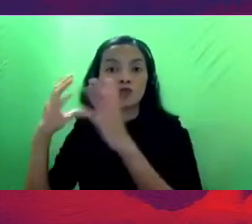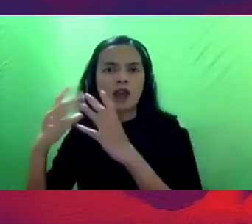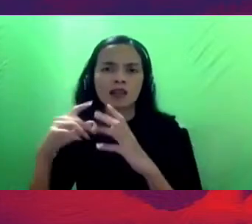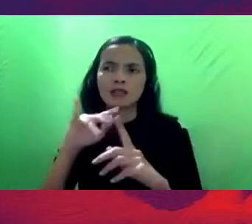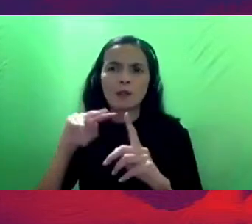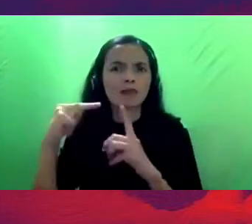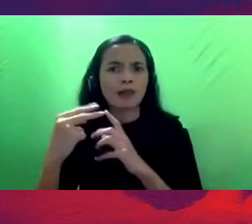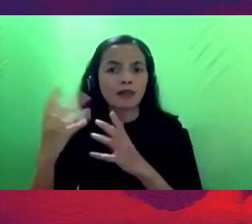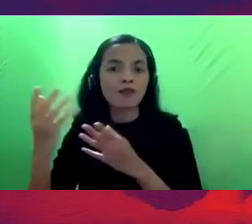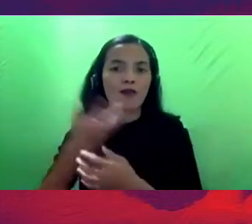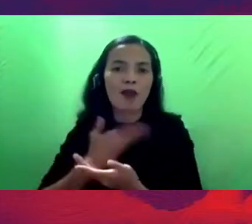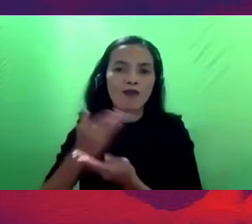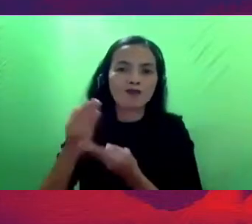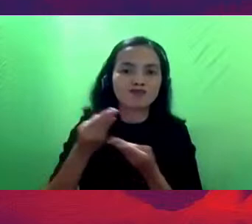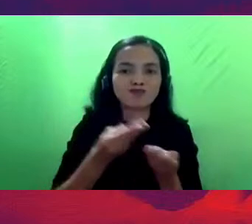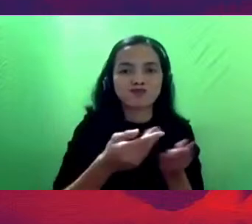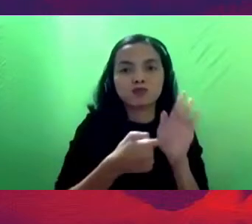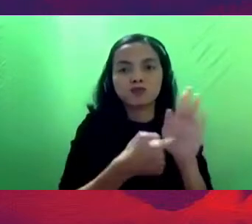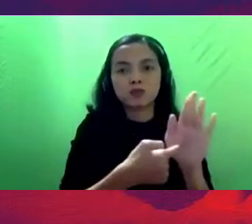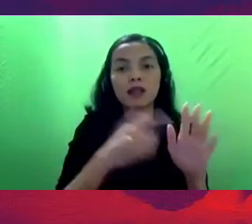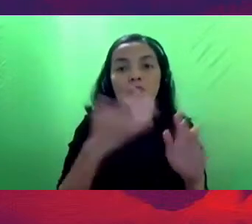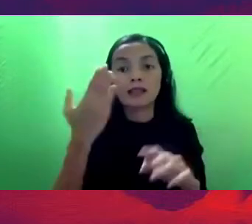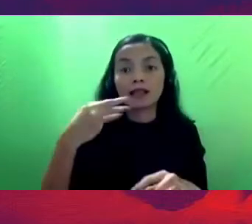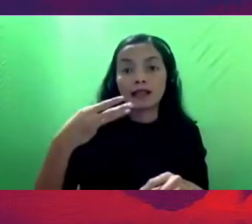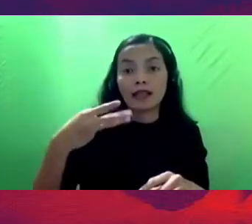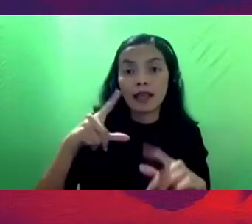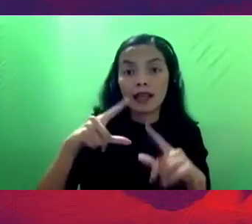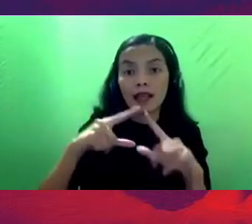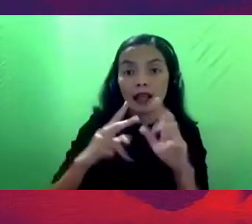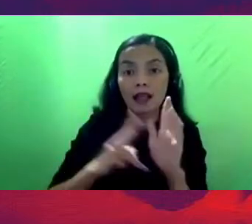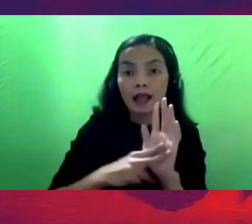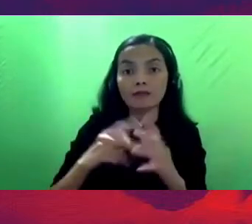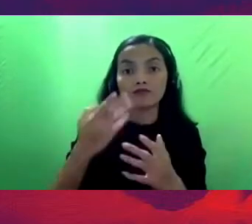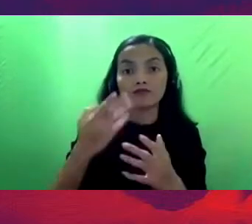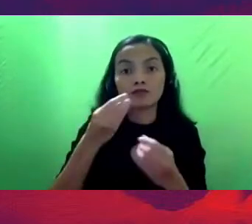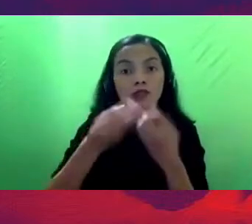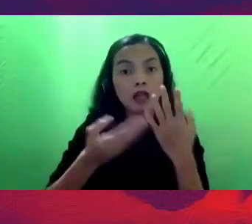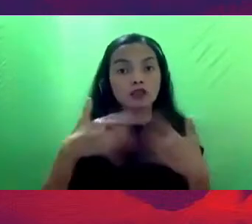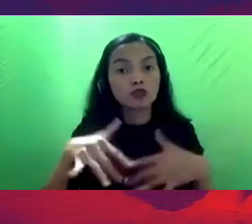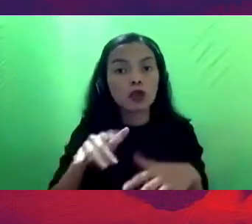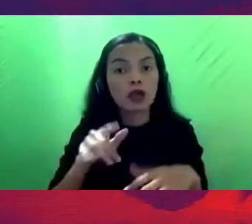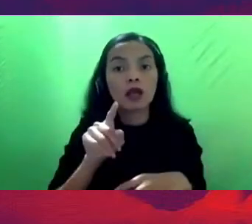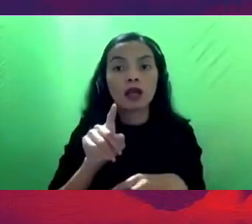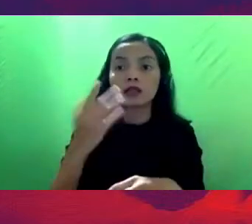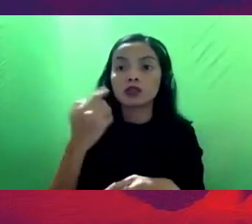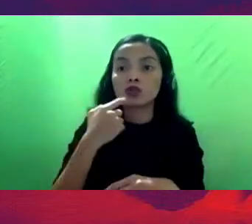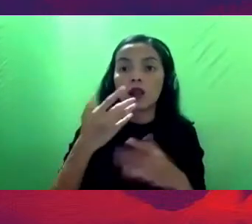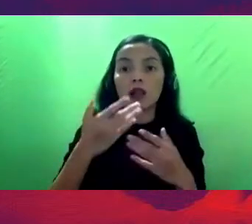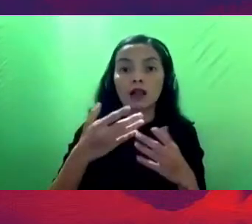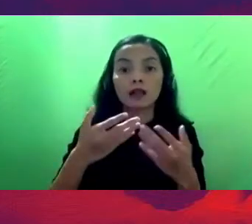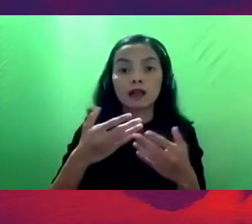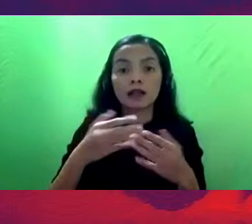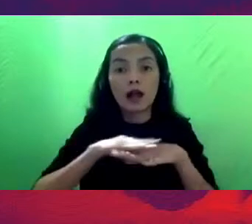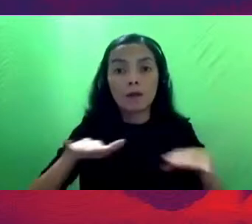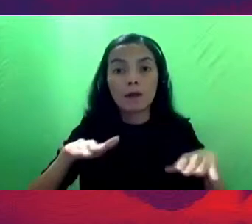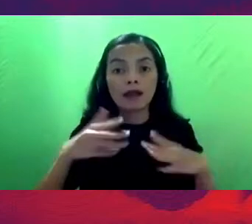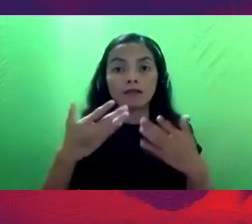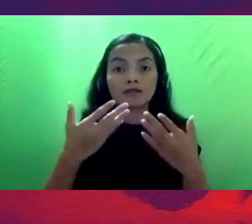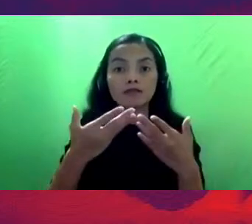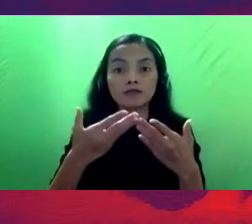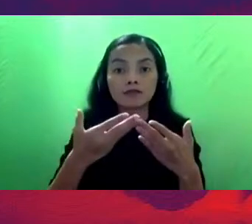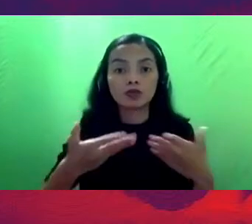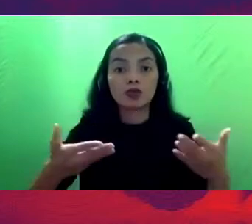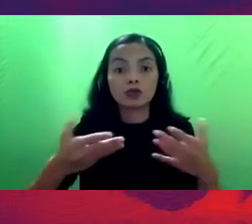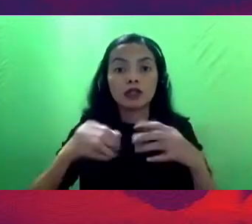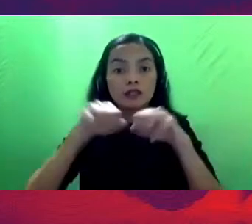upon what Dr. Elan Satriawan has said, which is on the social security or the social protection systems that